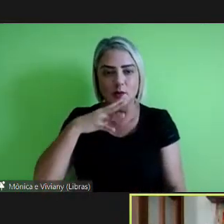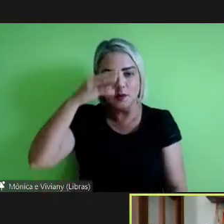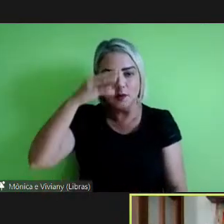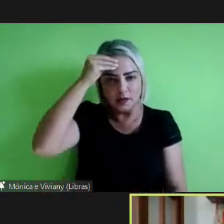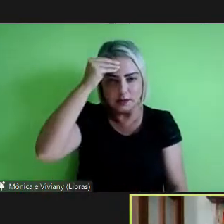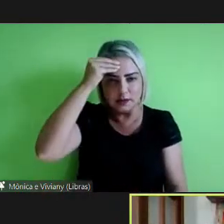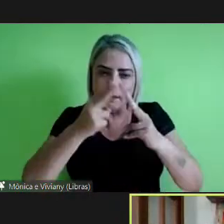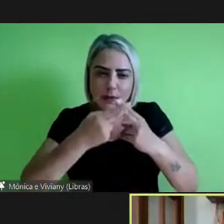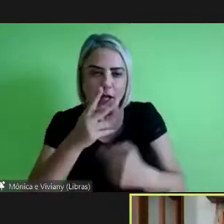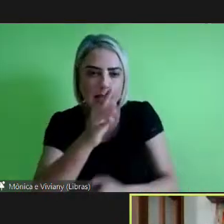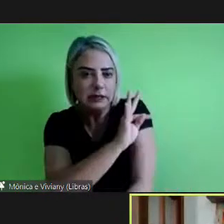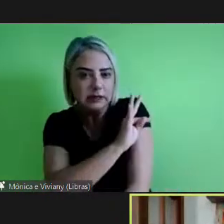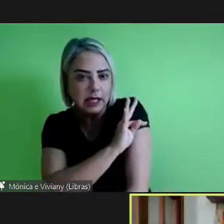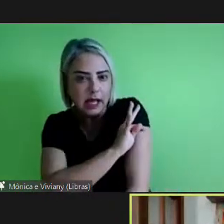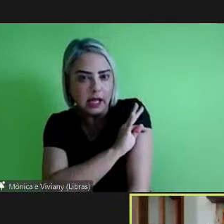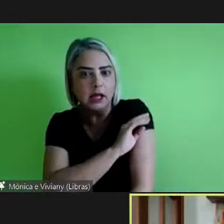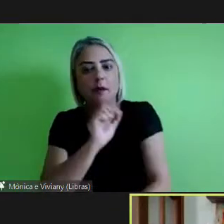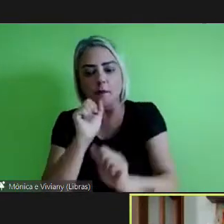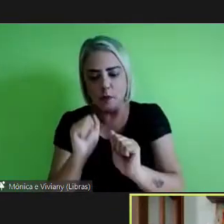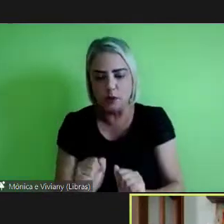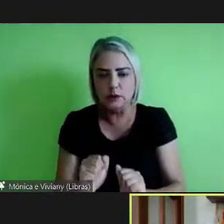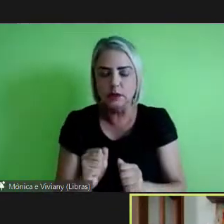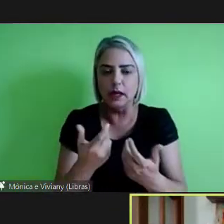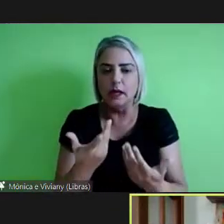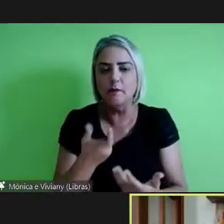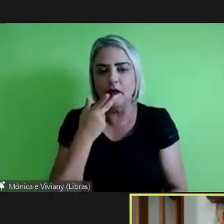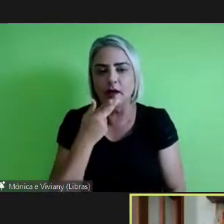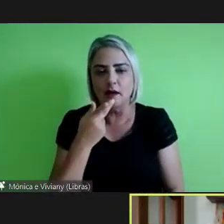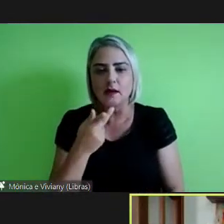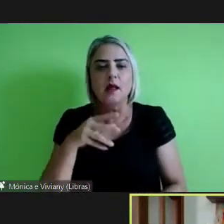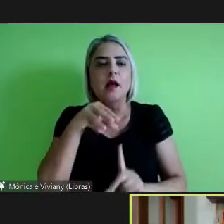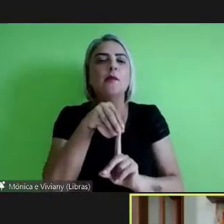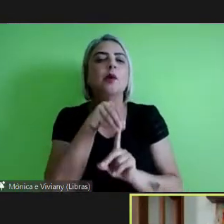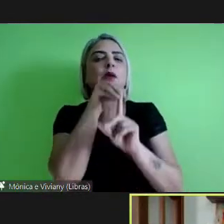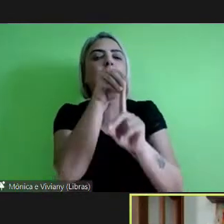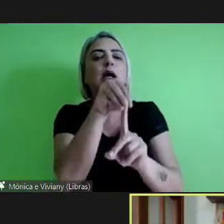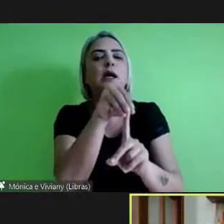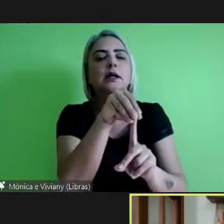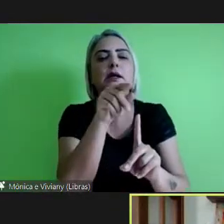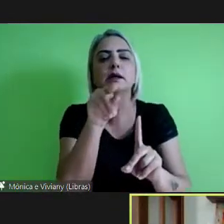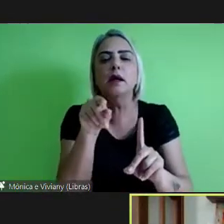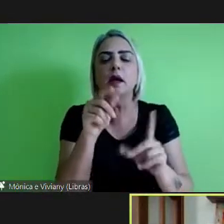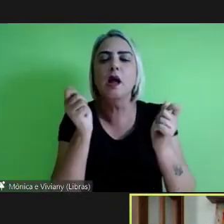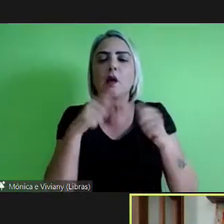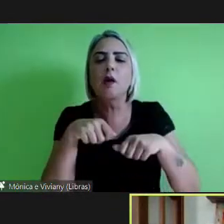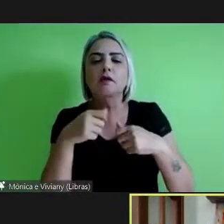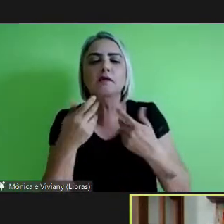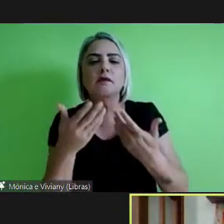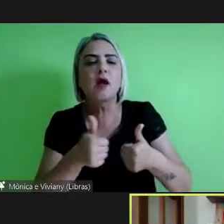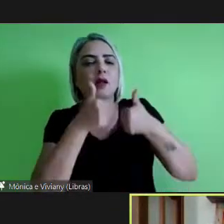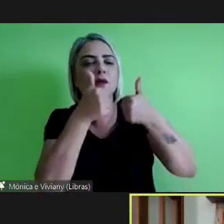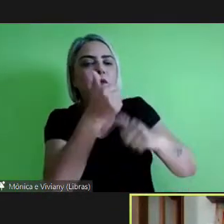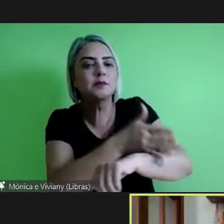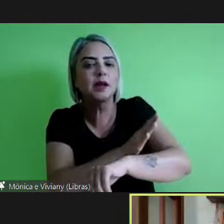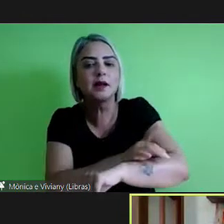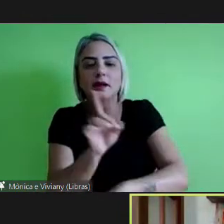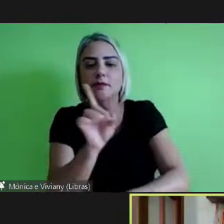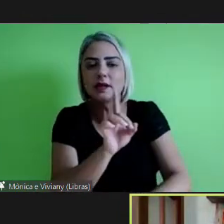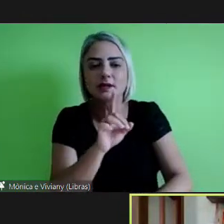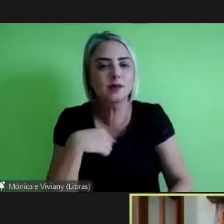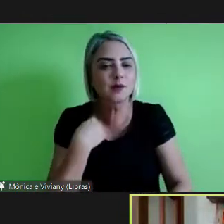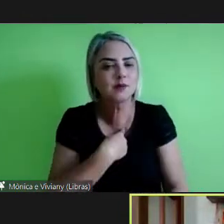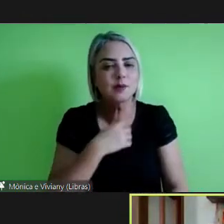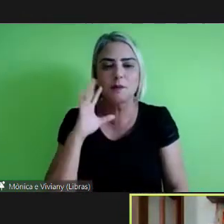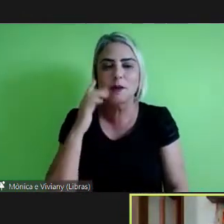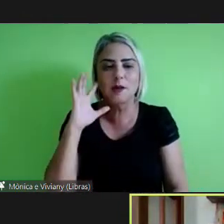have knowledge, abilities, technical abilities. We can be, like we say, protagonist, inductor, and qualifier of practices,